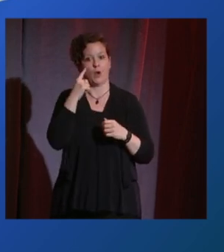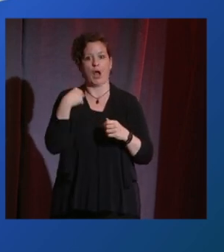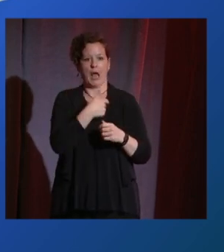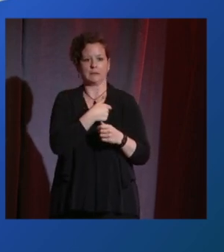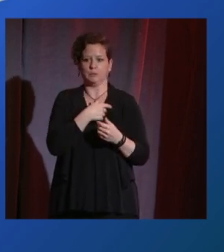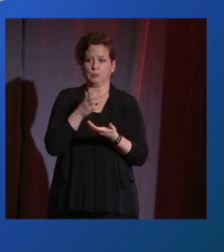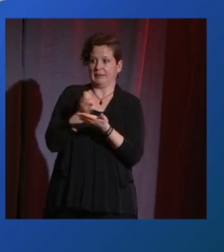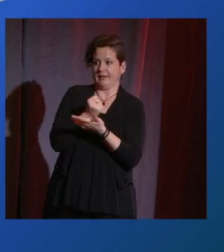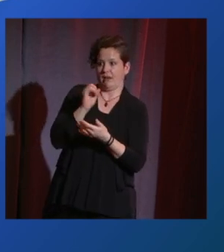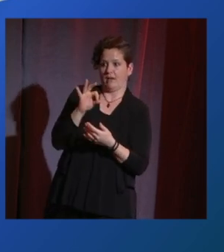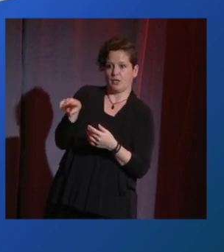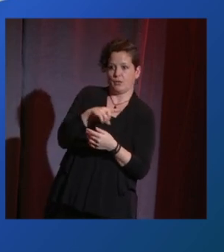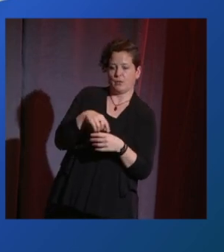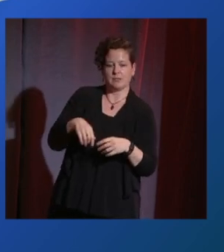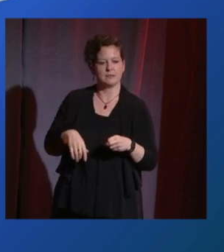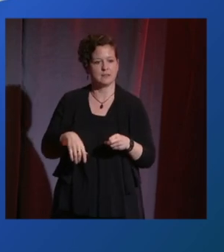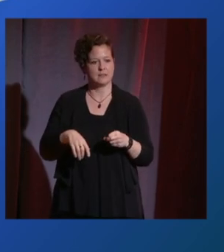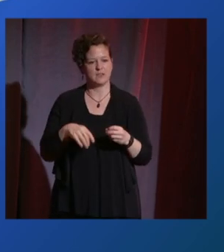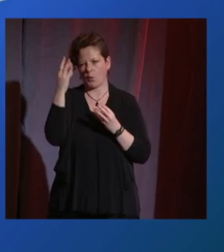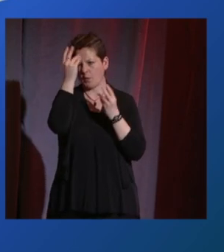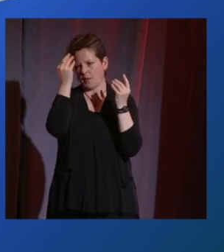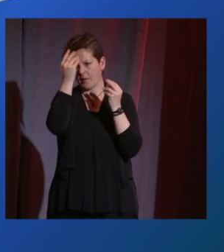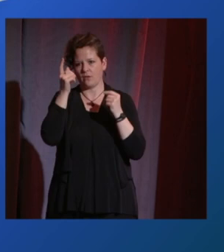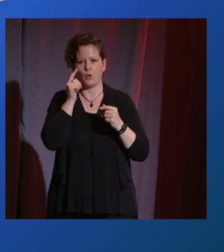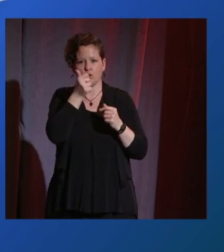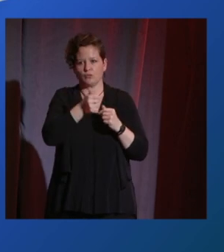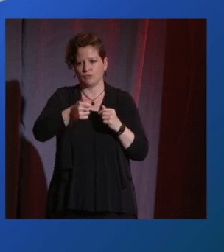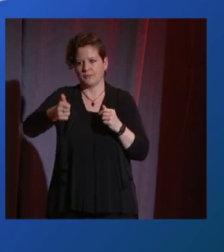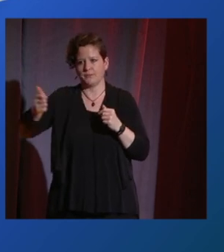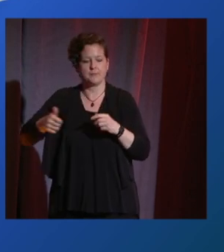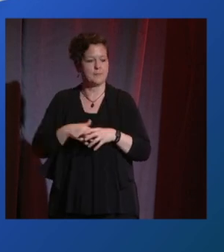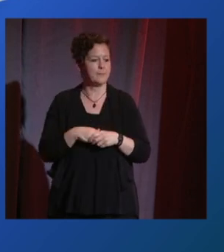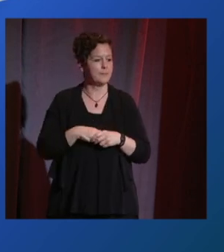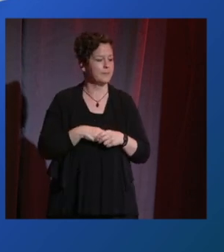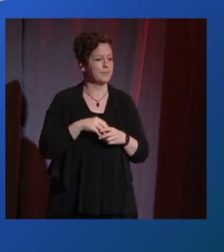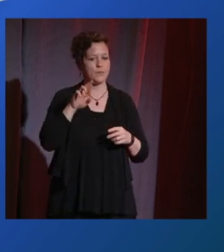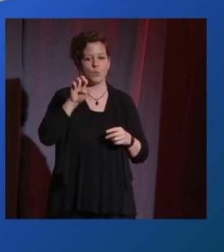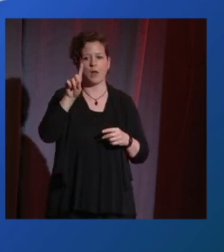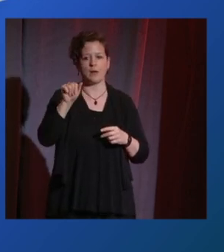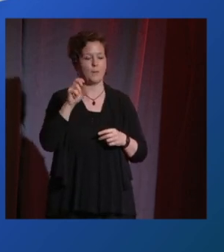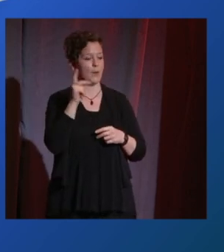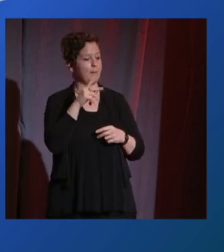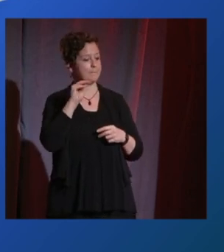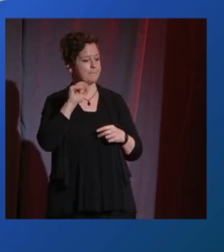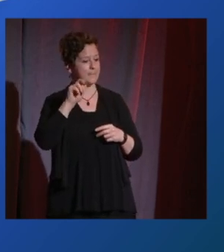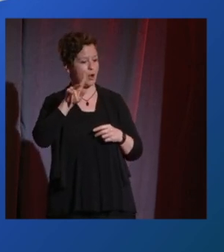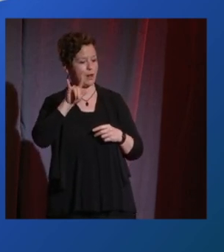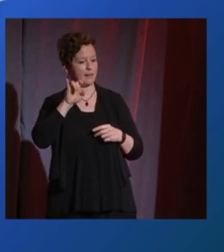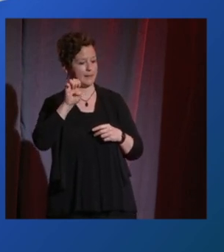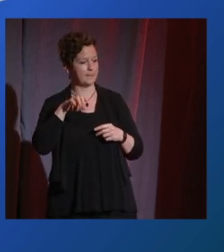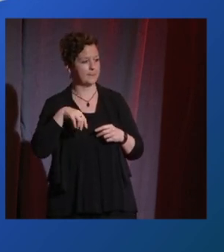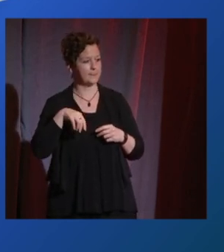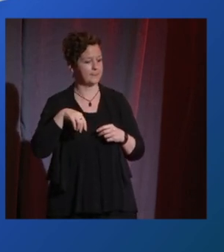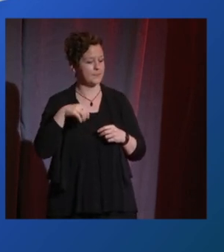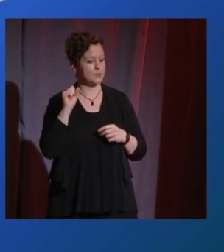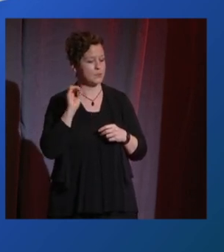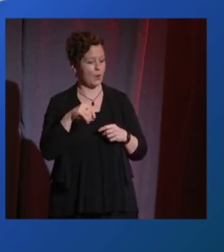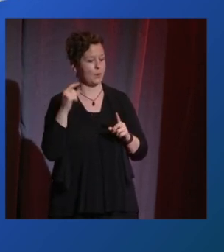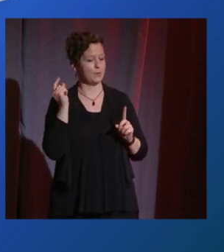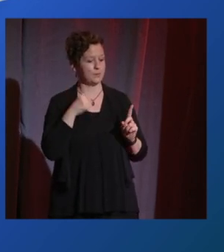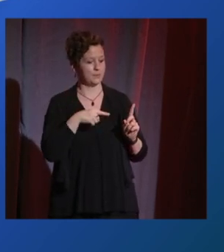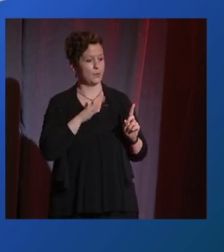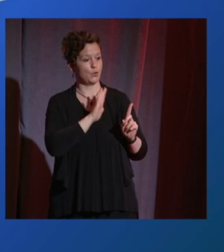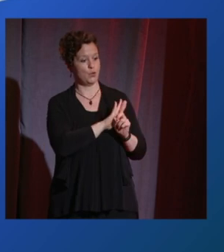as well all right Marley so your